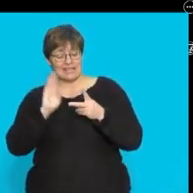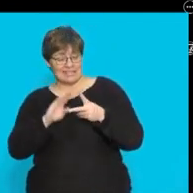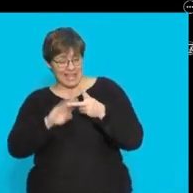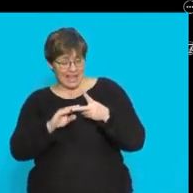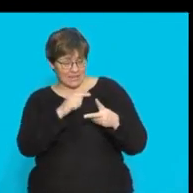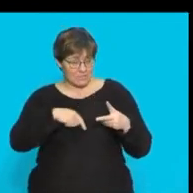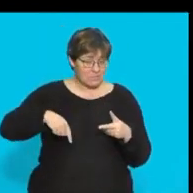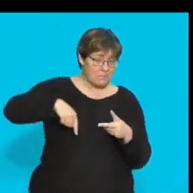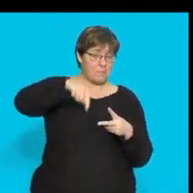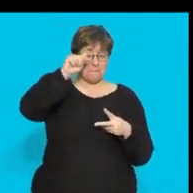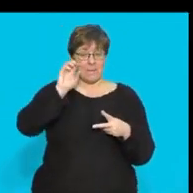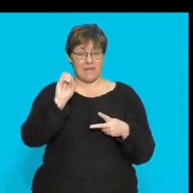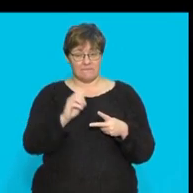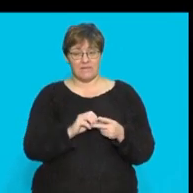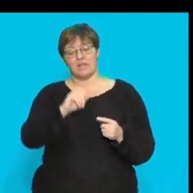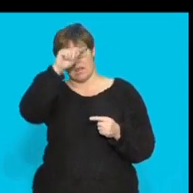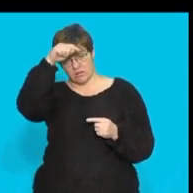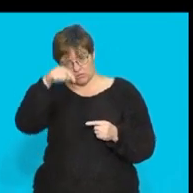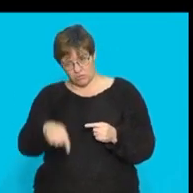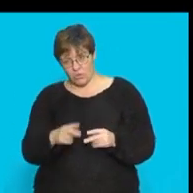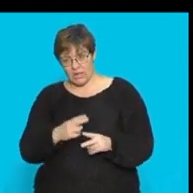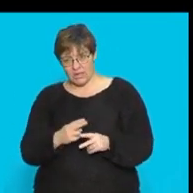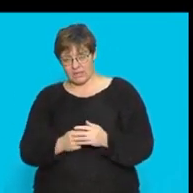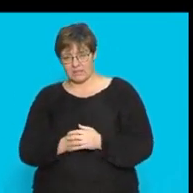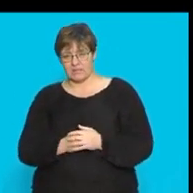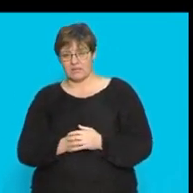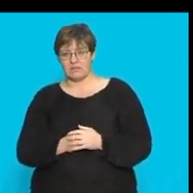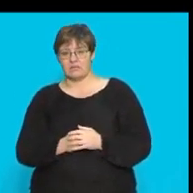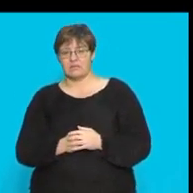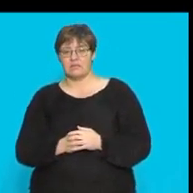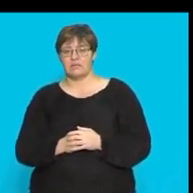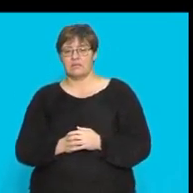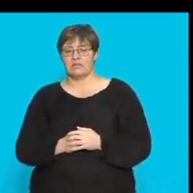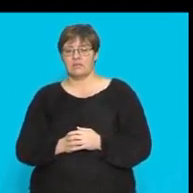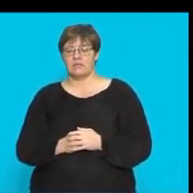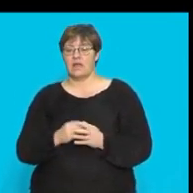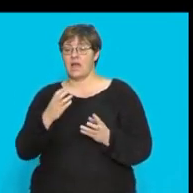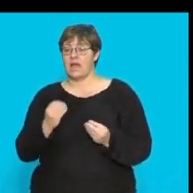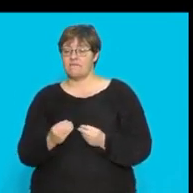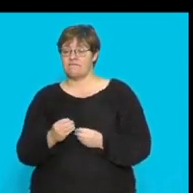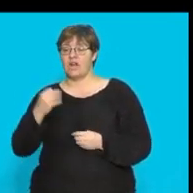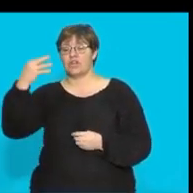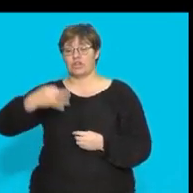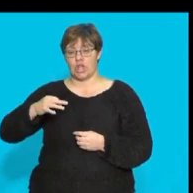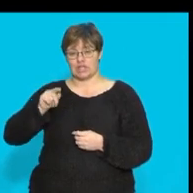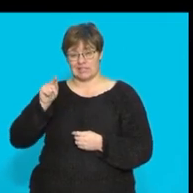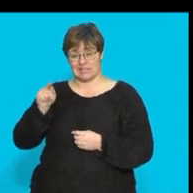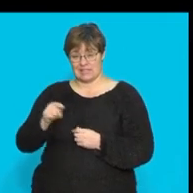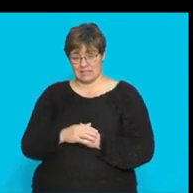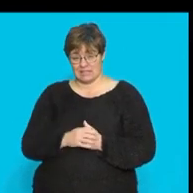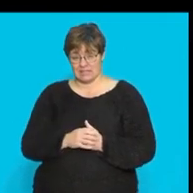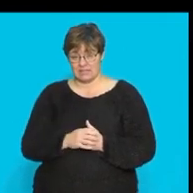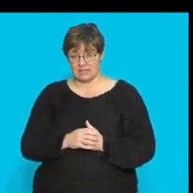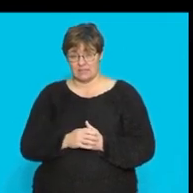another spike over here, and then our temperature goes down again, and we have a third